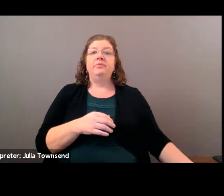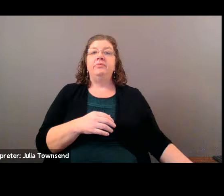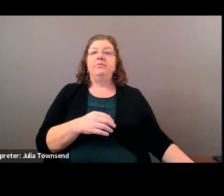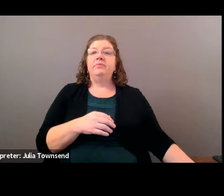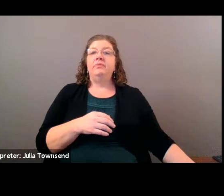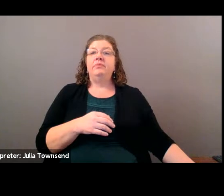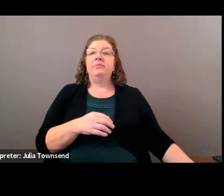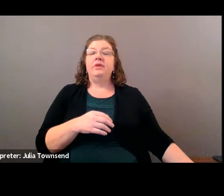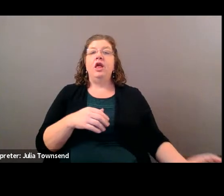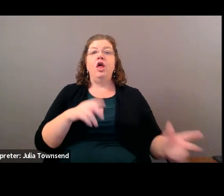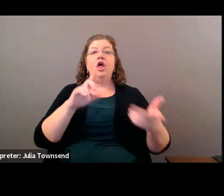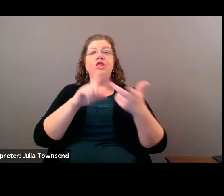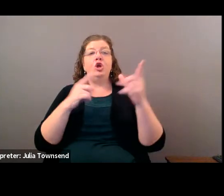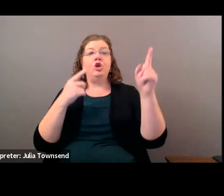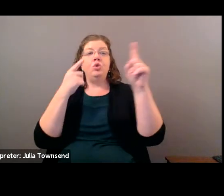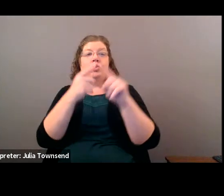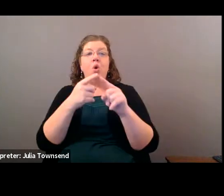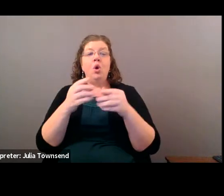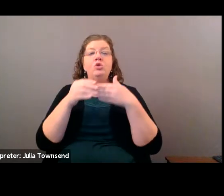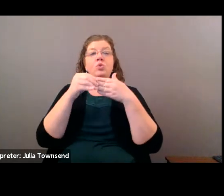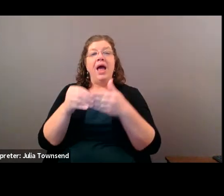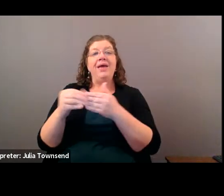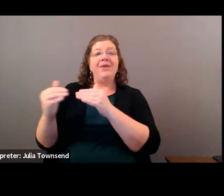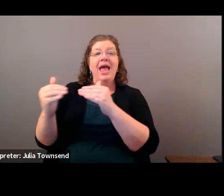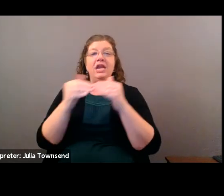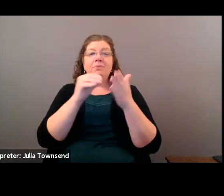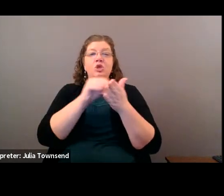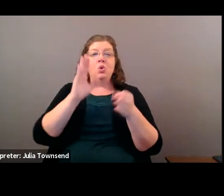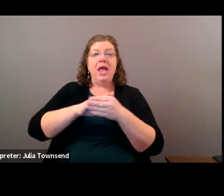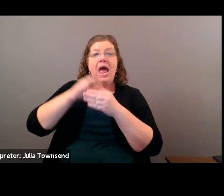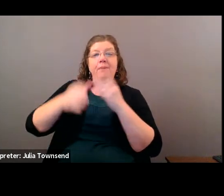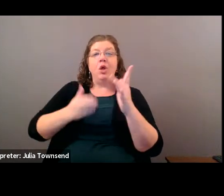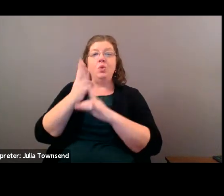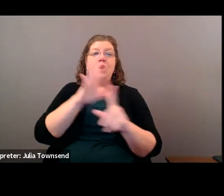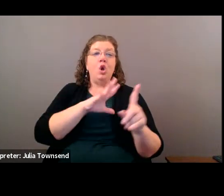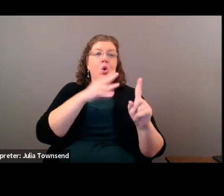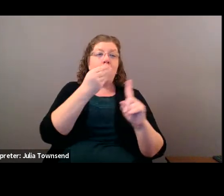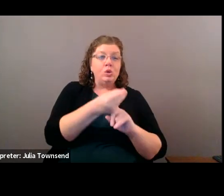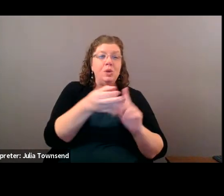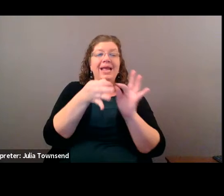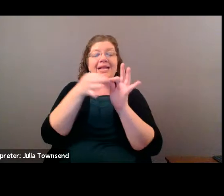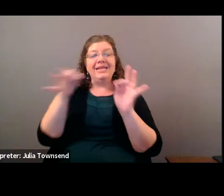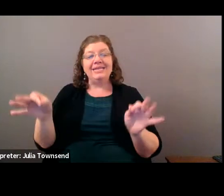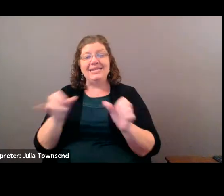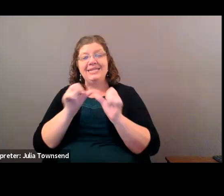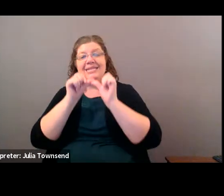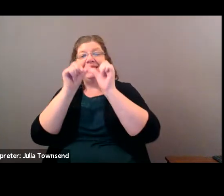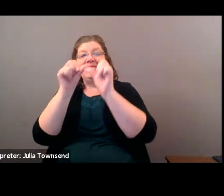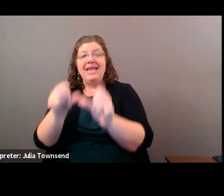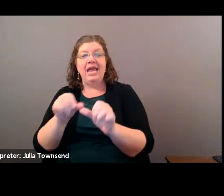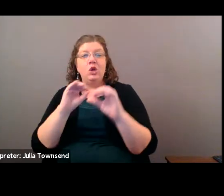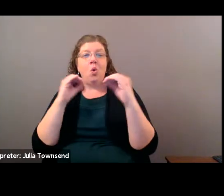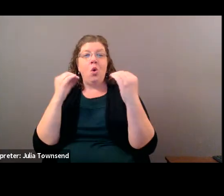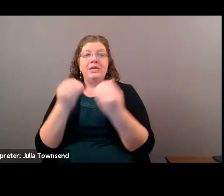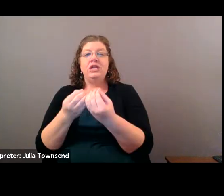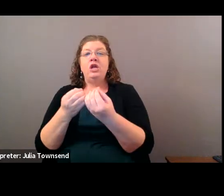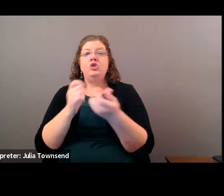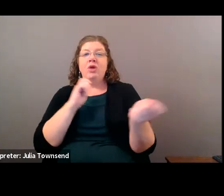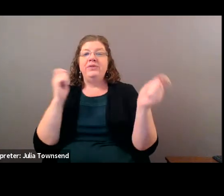have is drive equitable student outcomes through culturally and linguistically sustaining